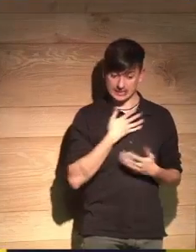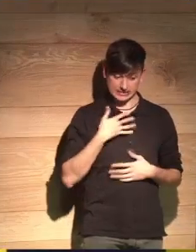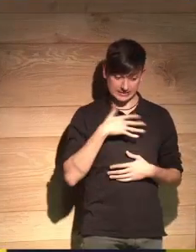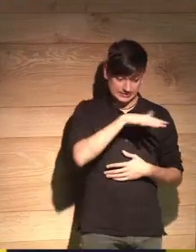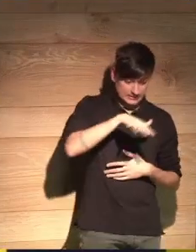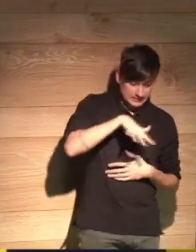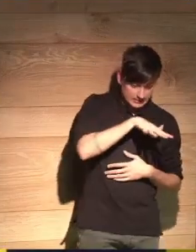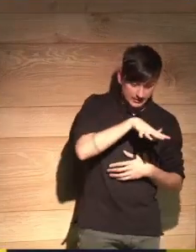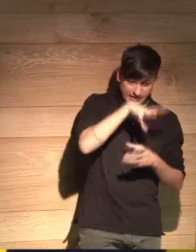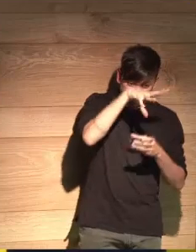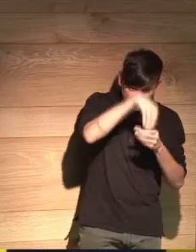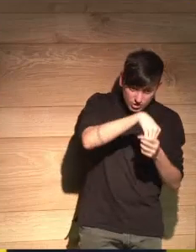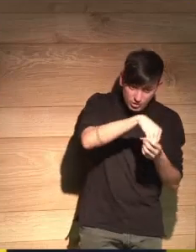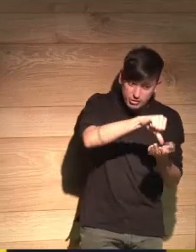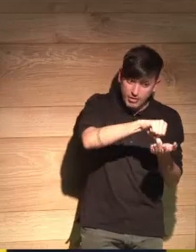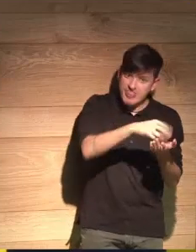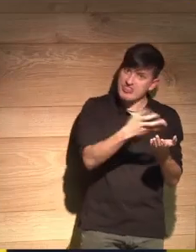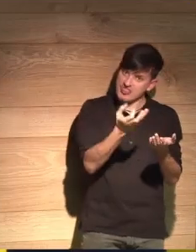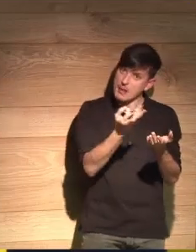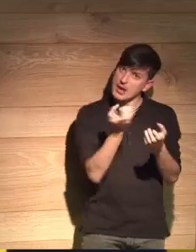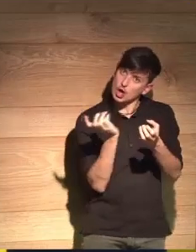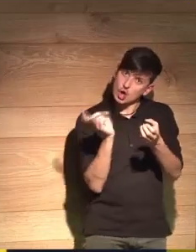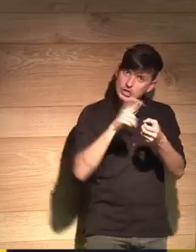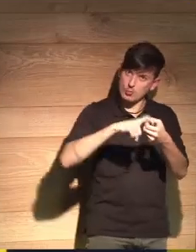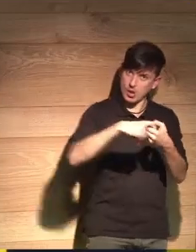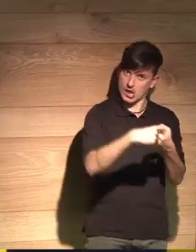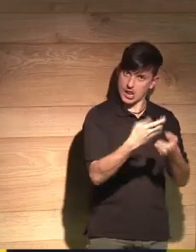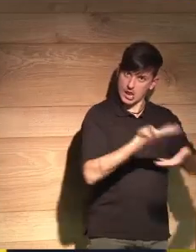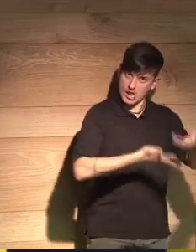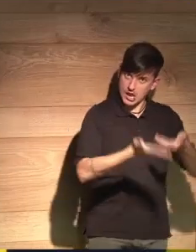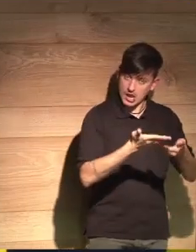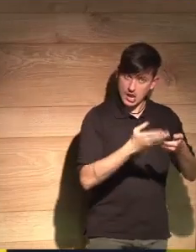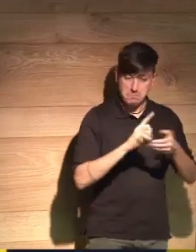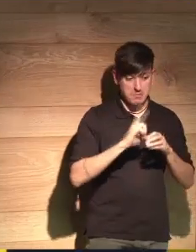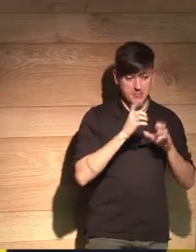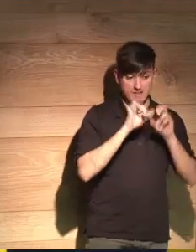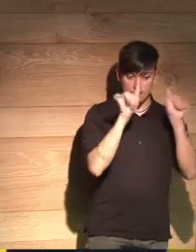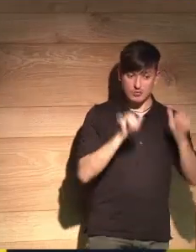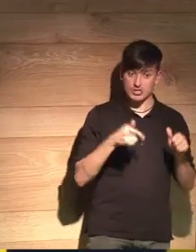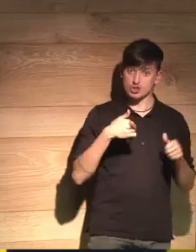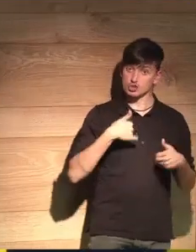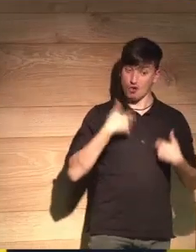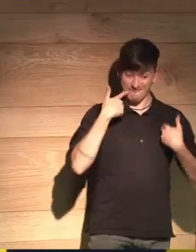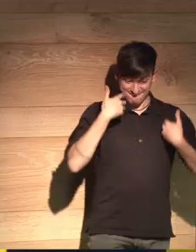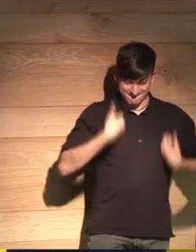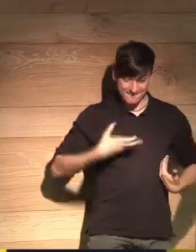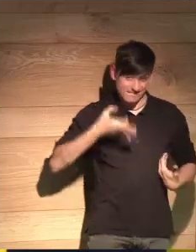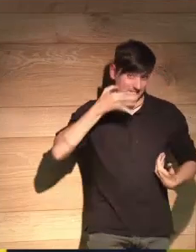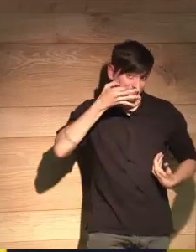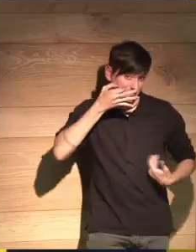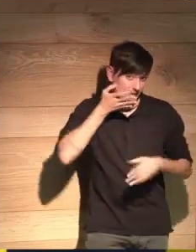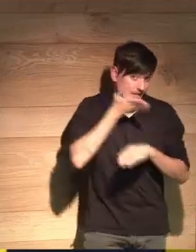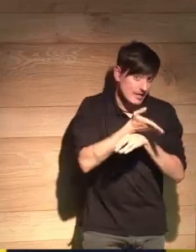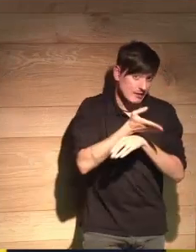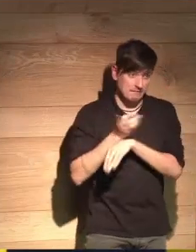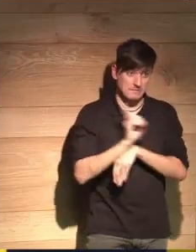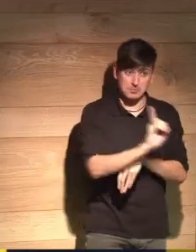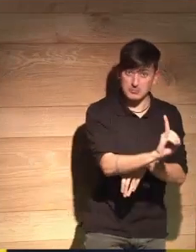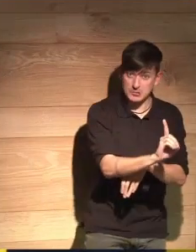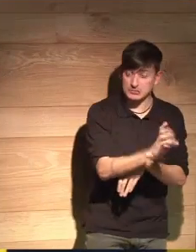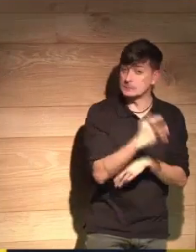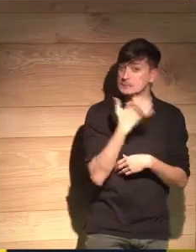and say that if you want to have a place in the city, you have to contribute. First of all, with your presence, of course, because you're contributing